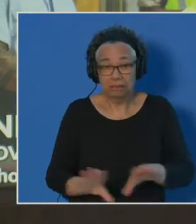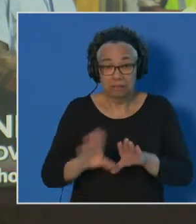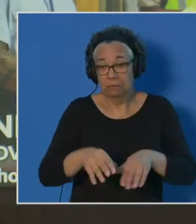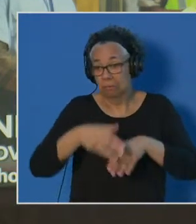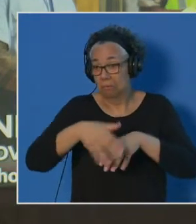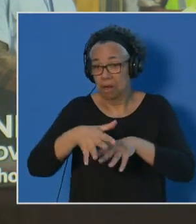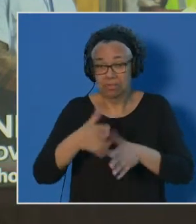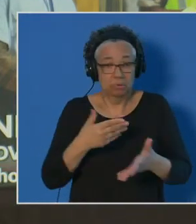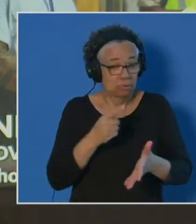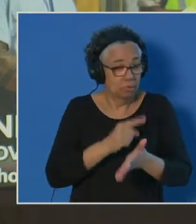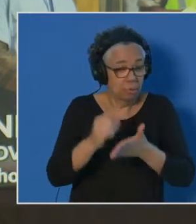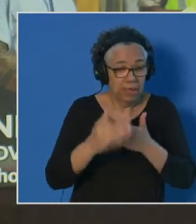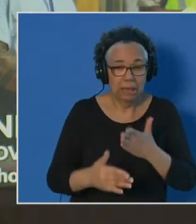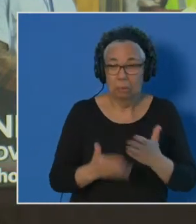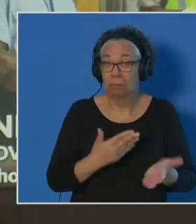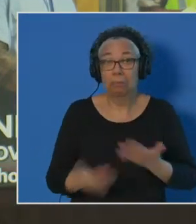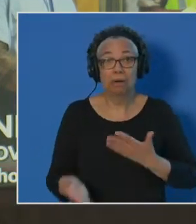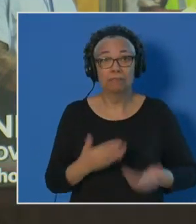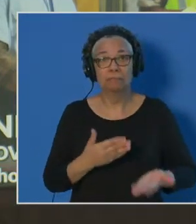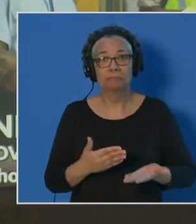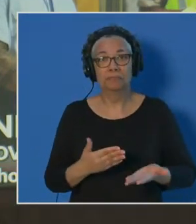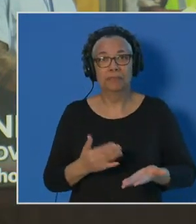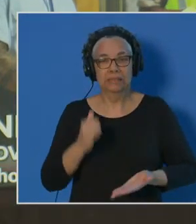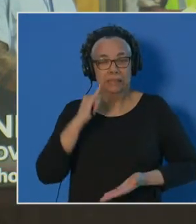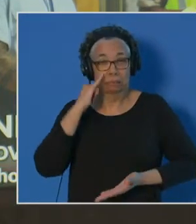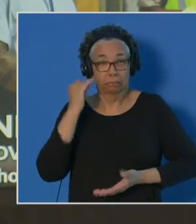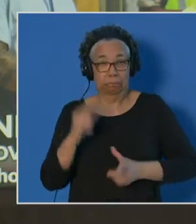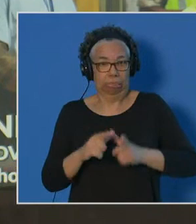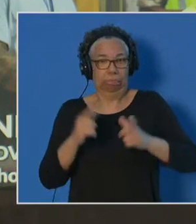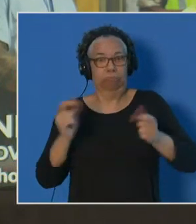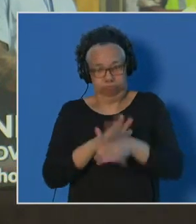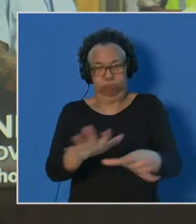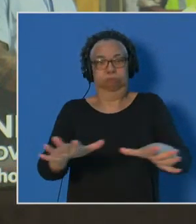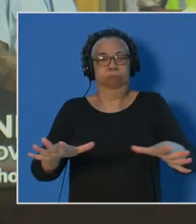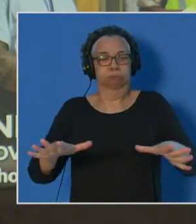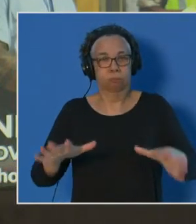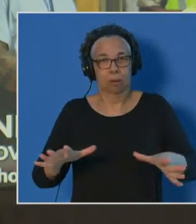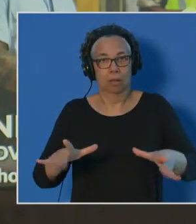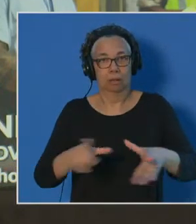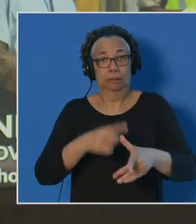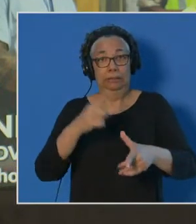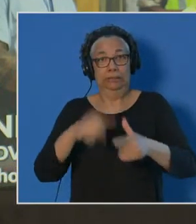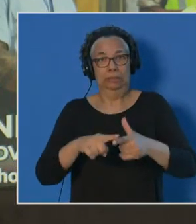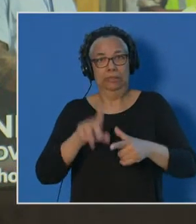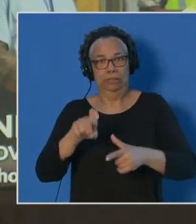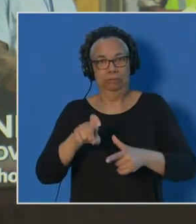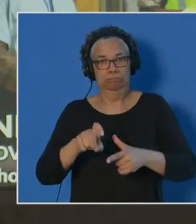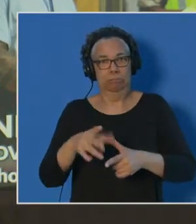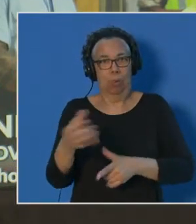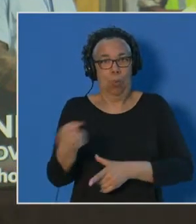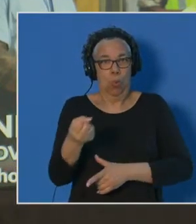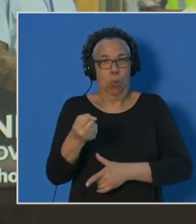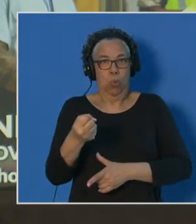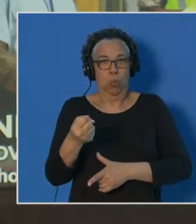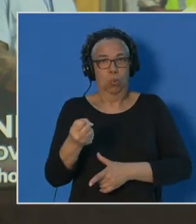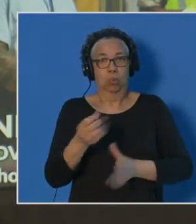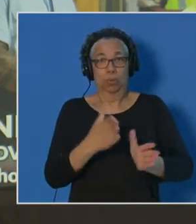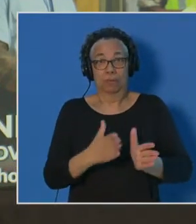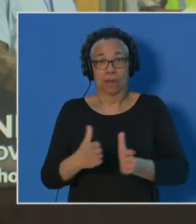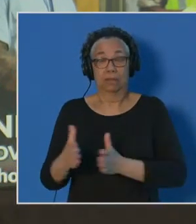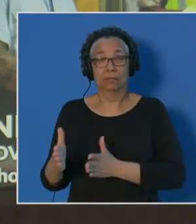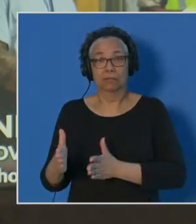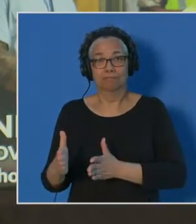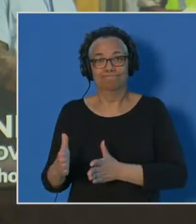this weekend or different things, we end up with a large outbreak, then we're certainly going to have to push those plans back. But that is